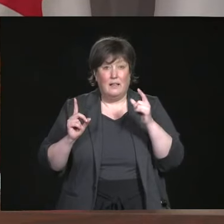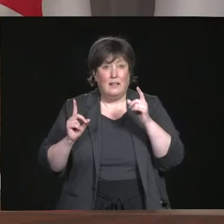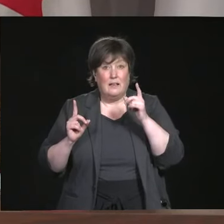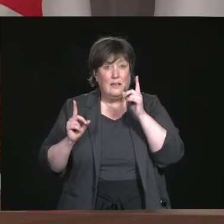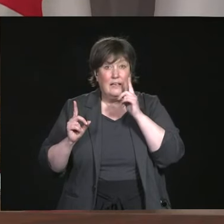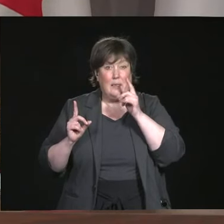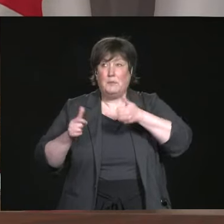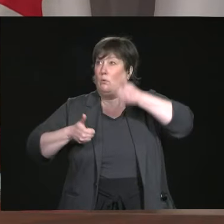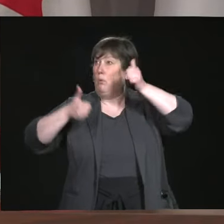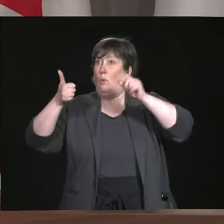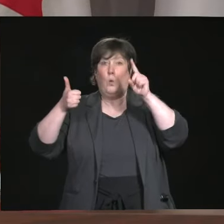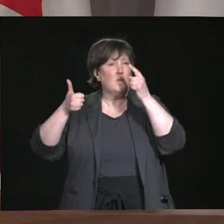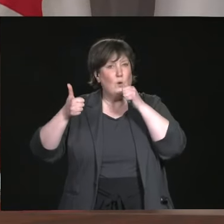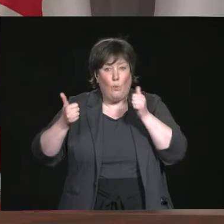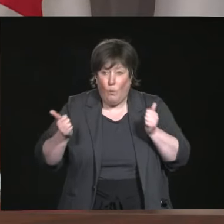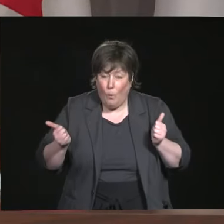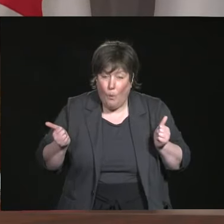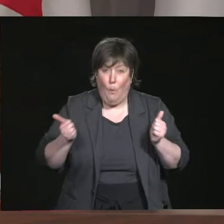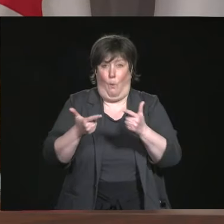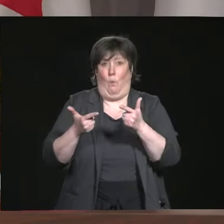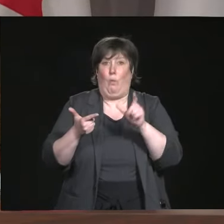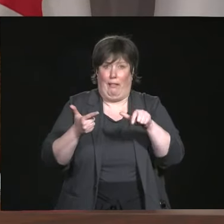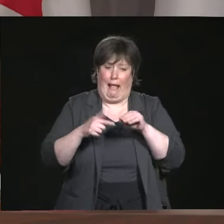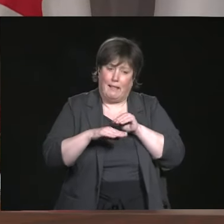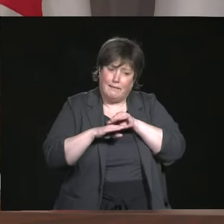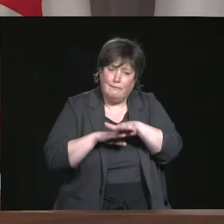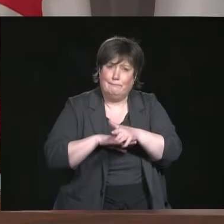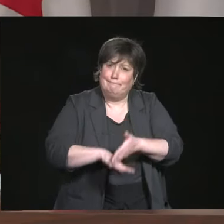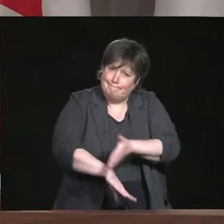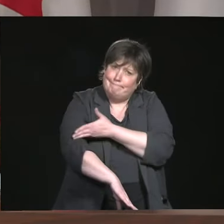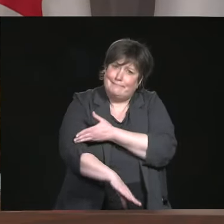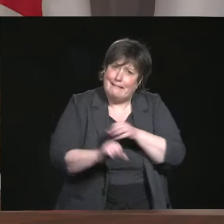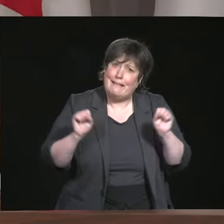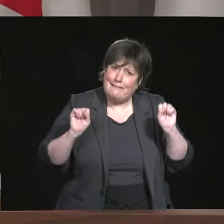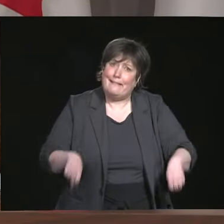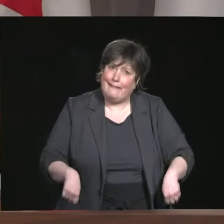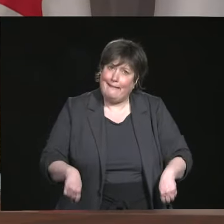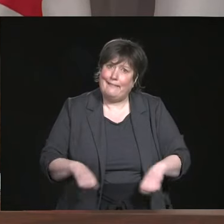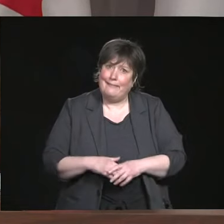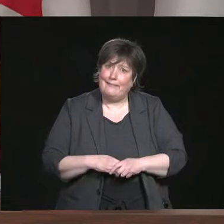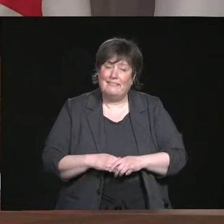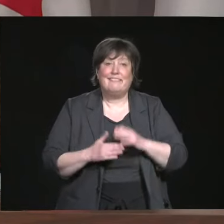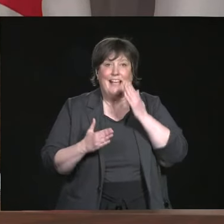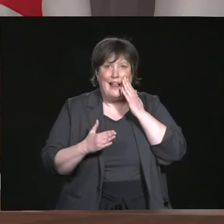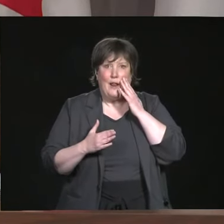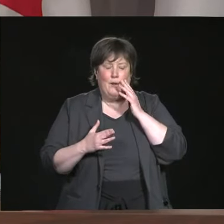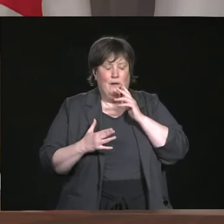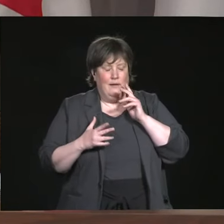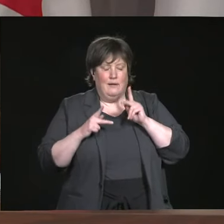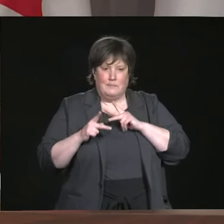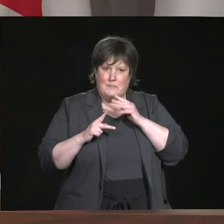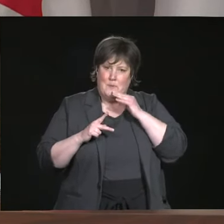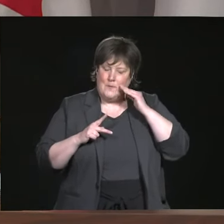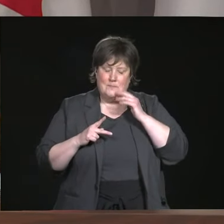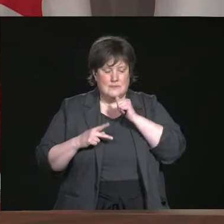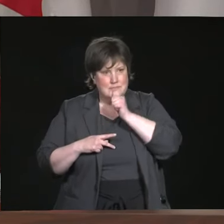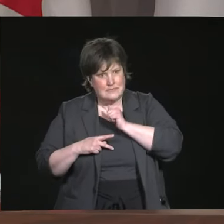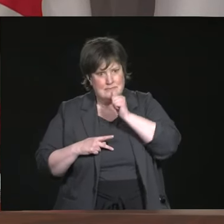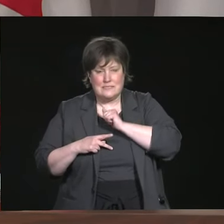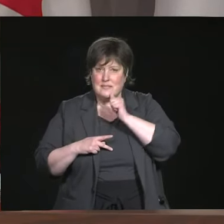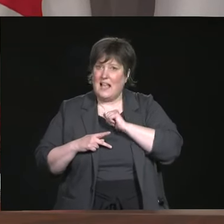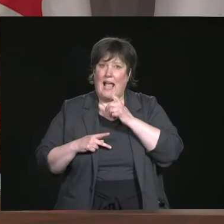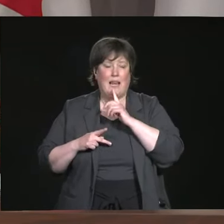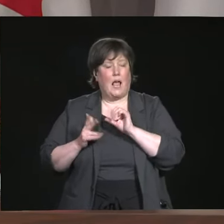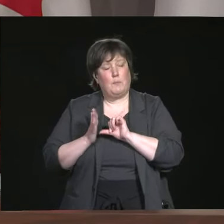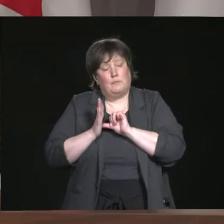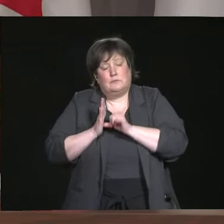make a difference. And I know that people are trying really hard, and I can't emphasize too strongly the need to